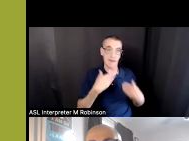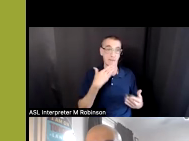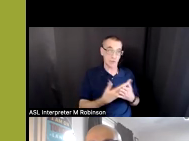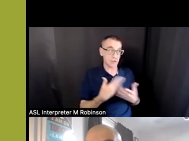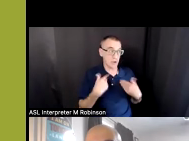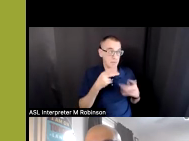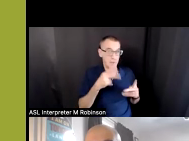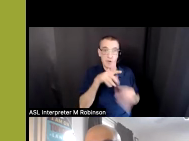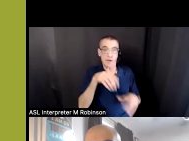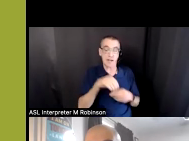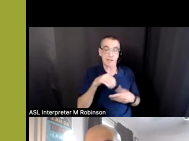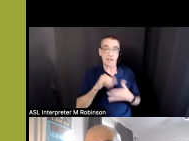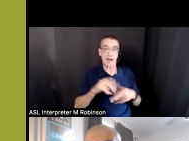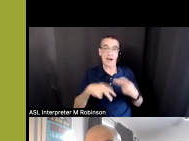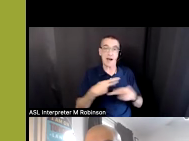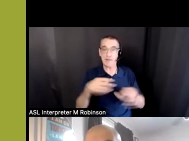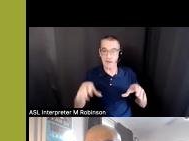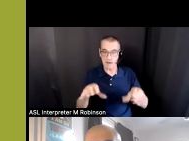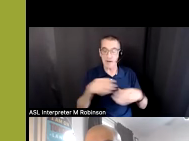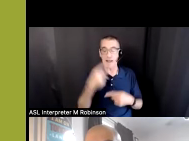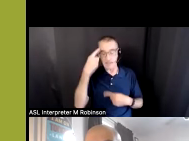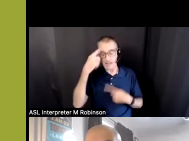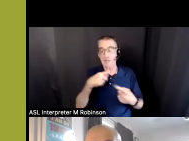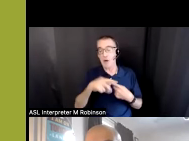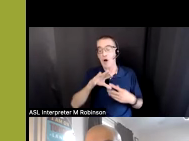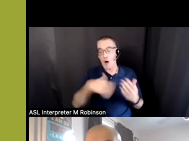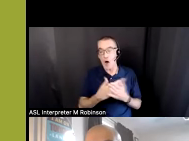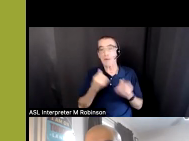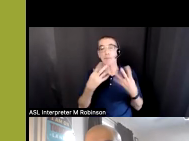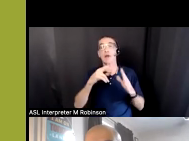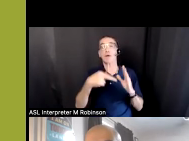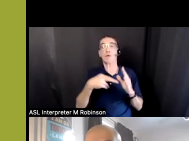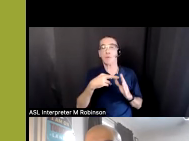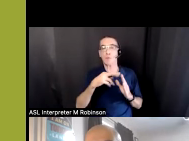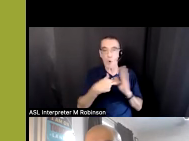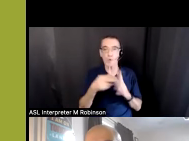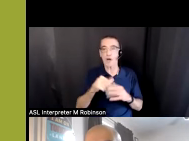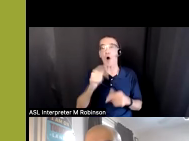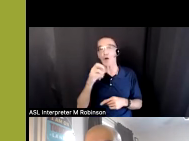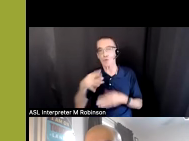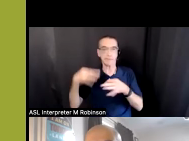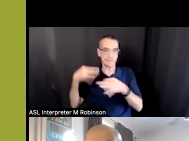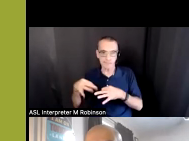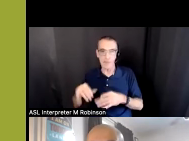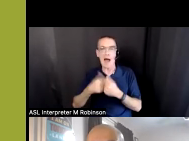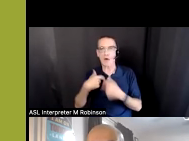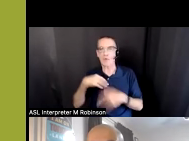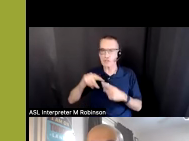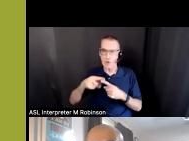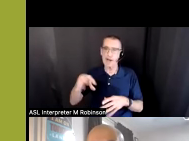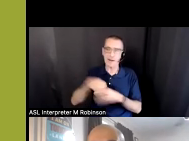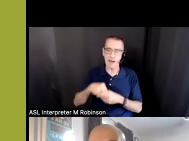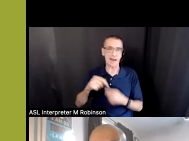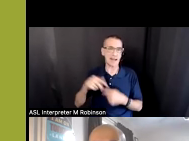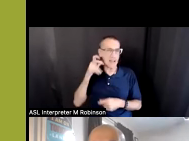people engaged in some activities, and thinking about all the many roles that Arthur's described. How can we start to engage and enlist and hear